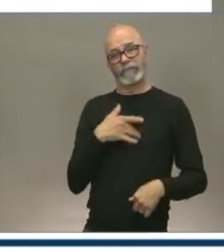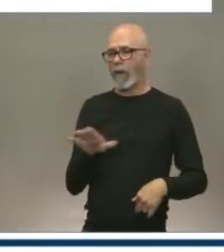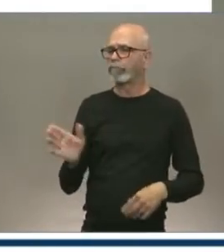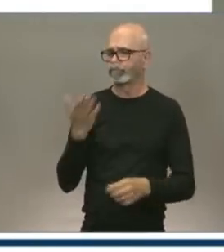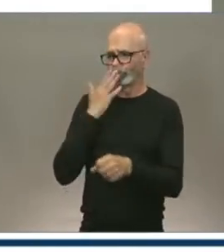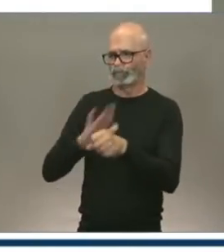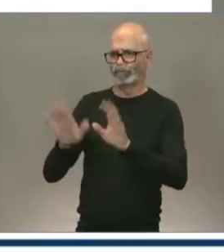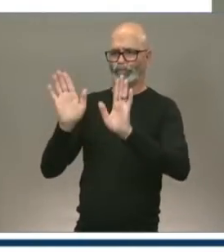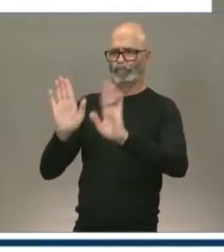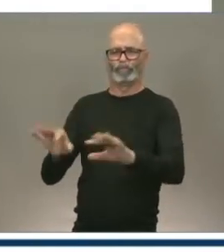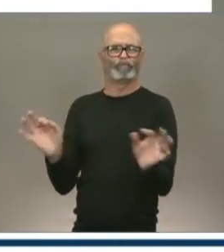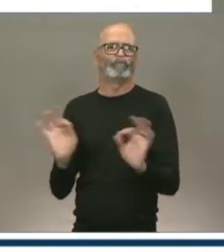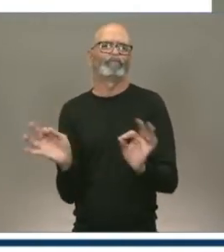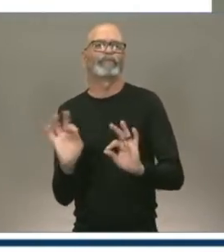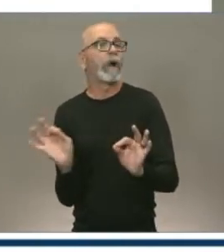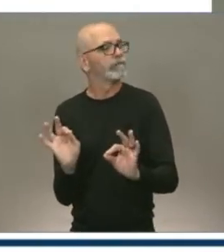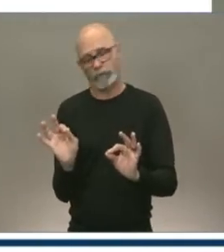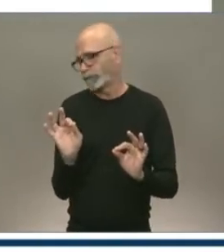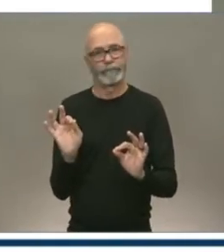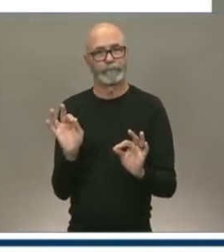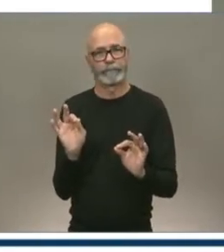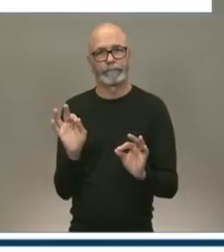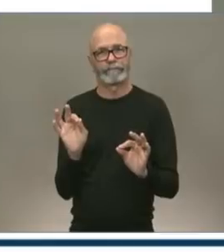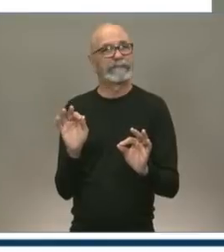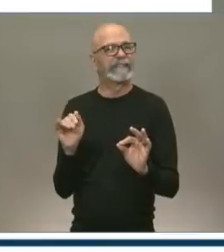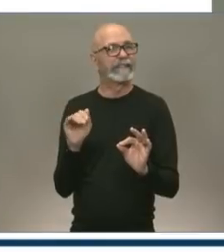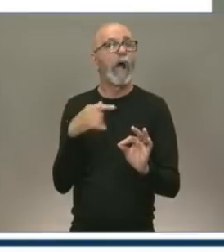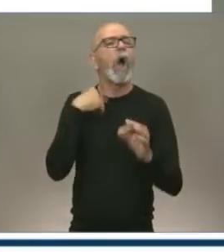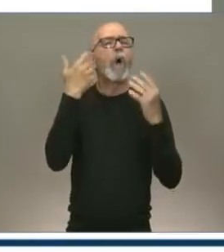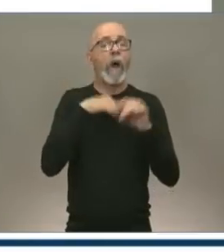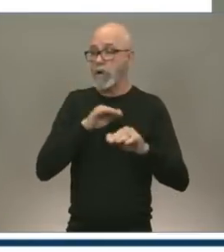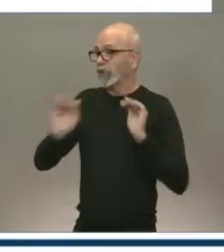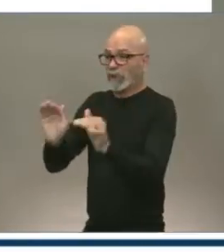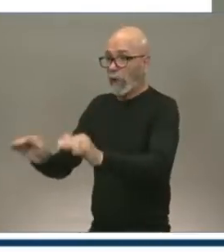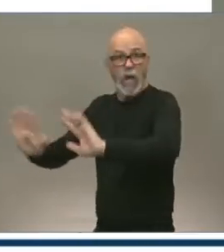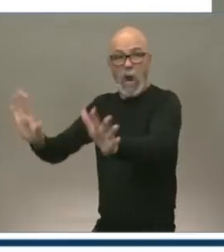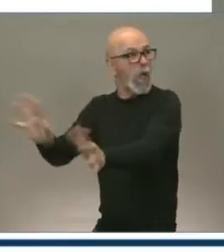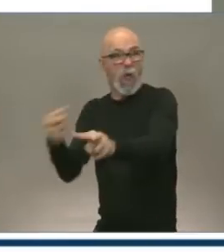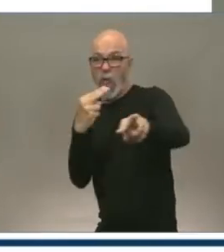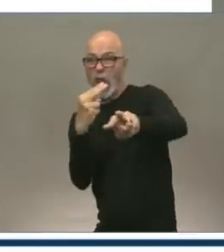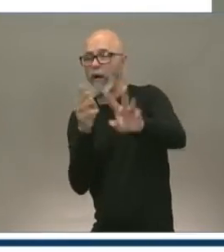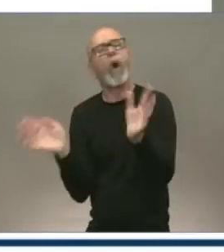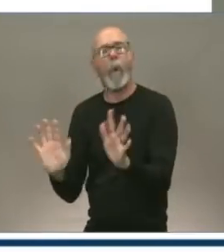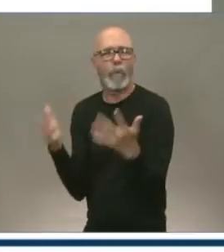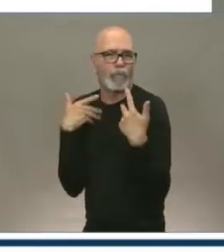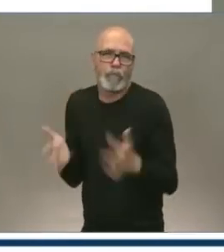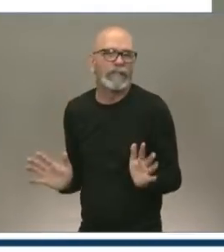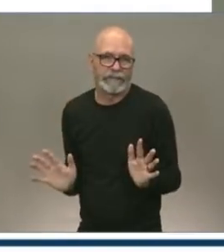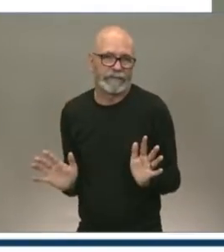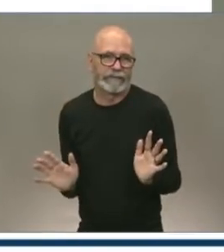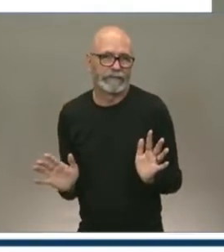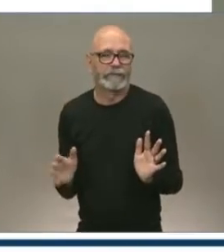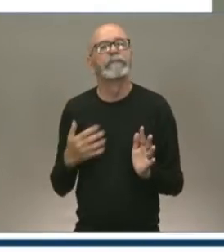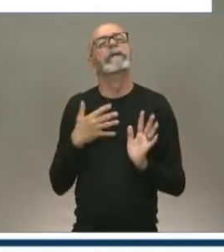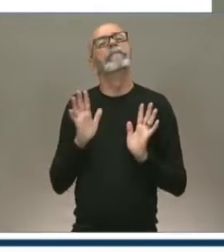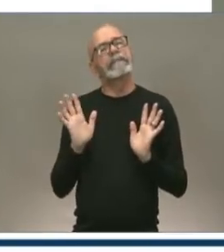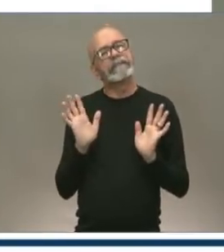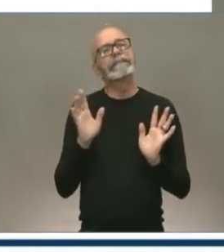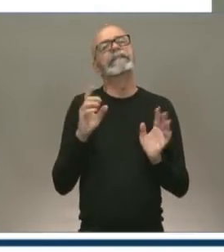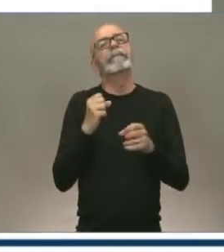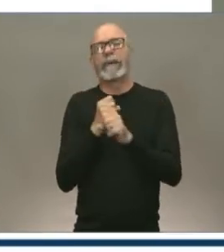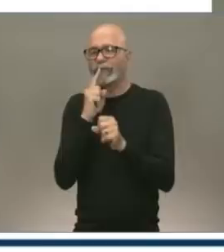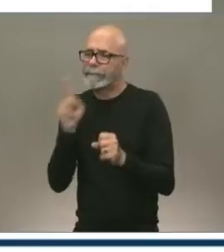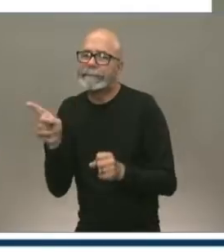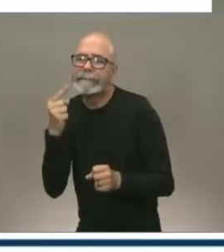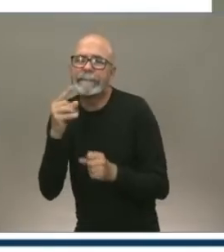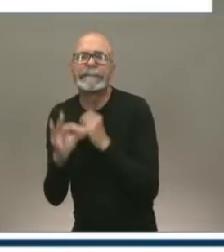am not sounding the alarm. The things we have in place, our 14-day quarantine requirement, our testing strategy, and our other